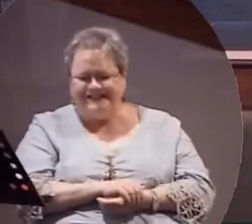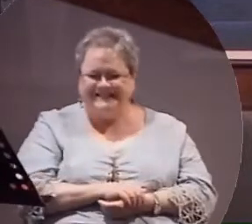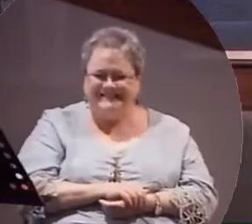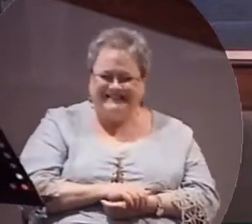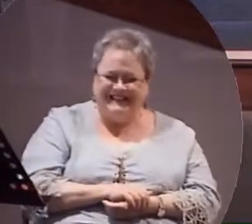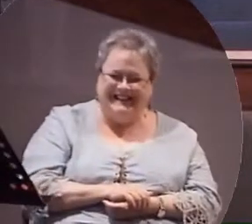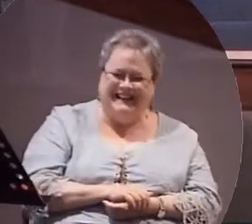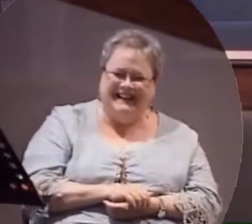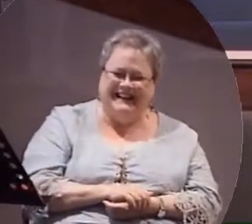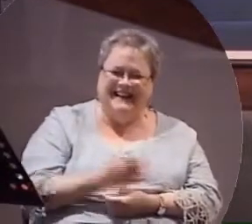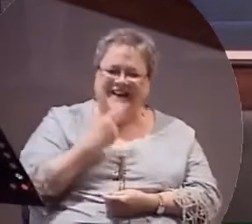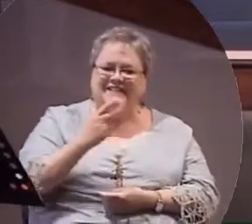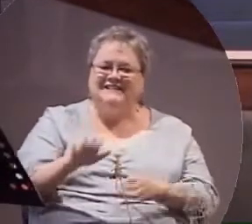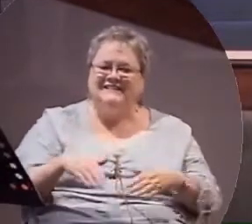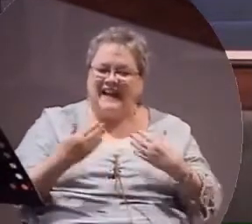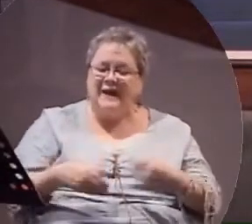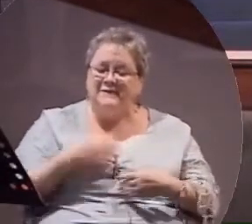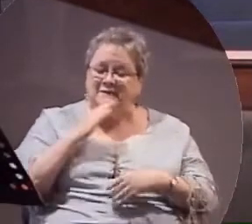Aren't you glad to be a Baptist?